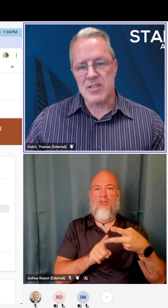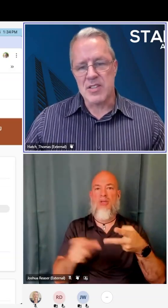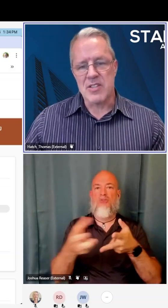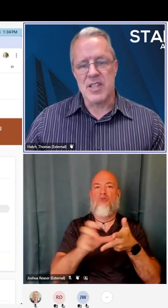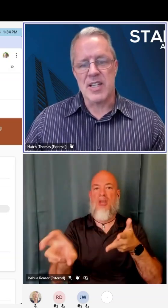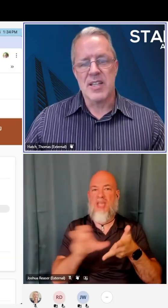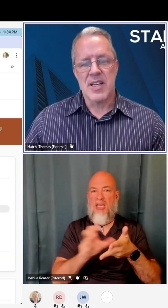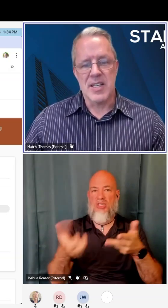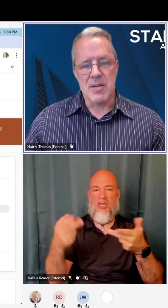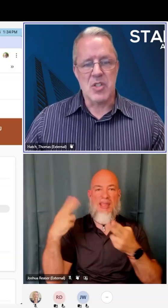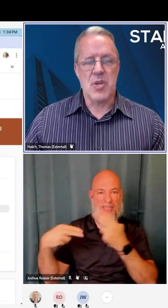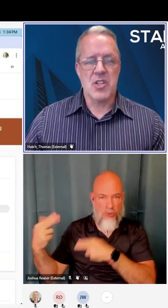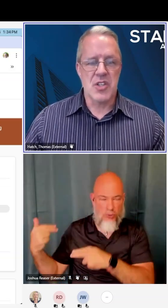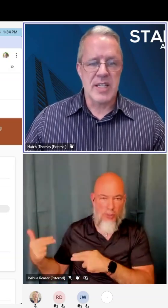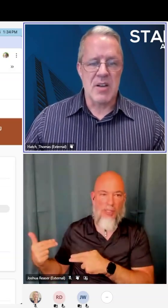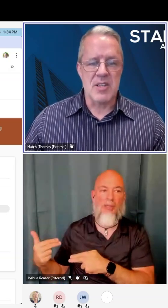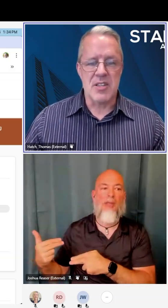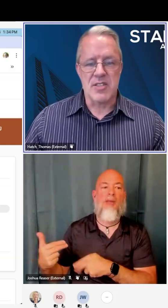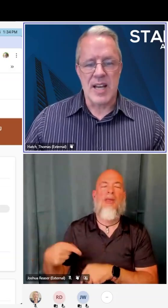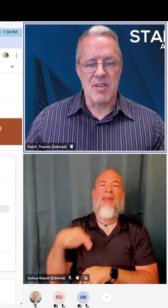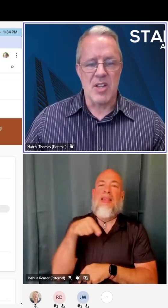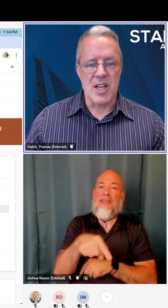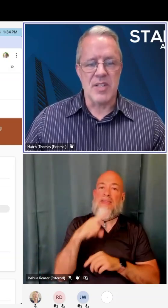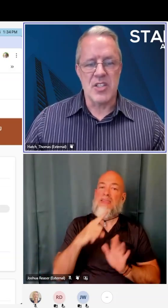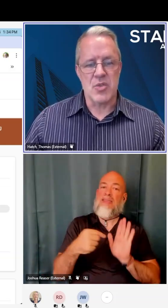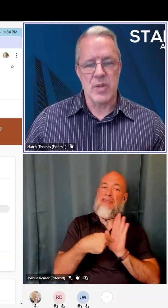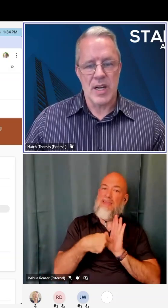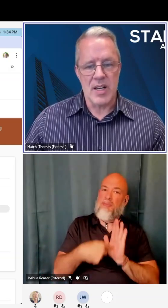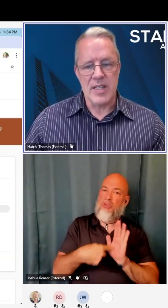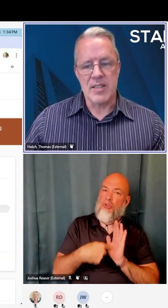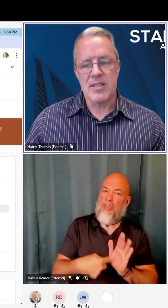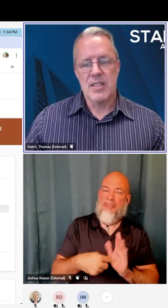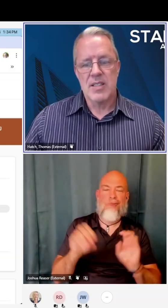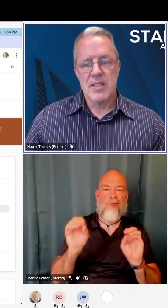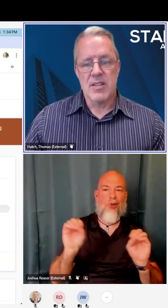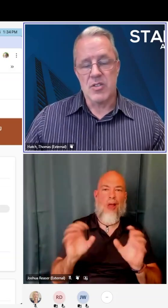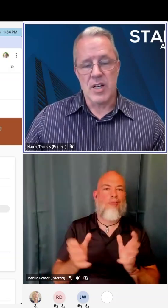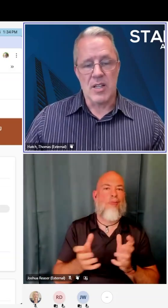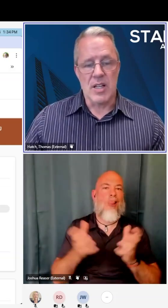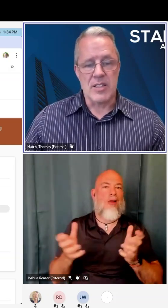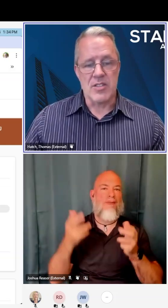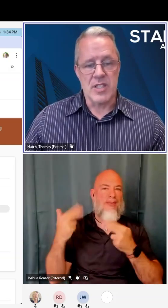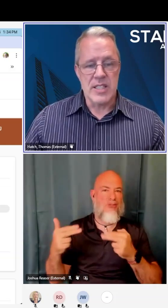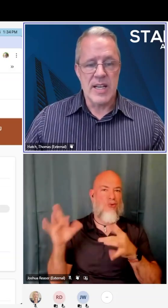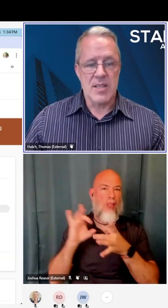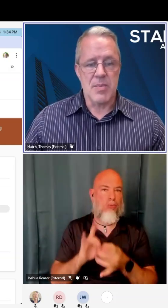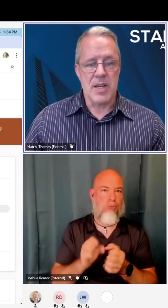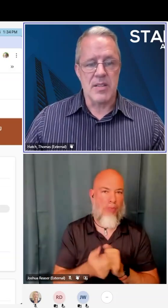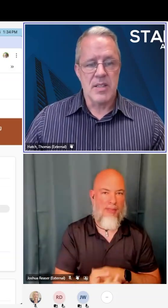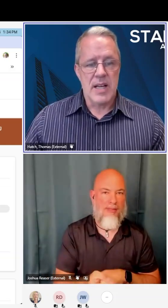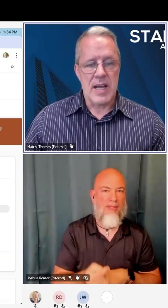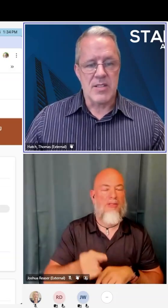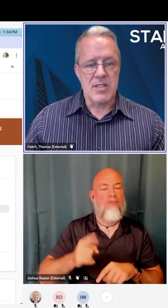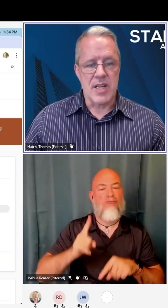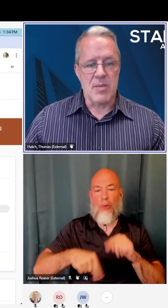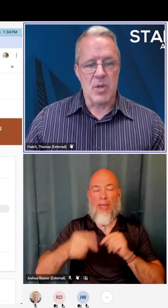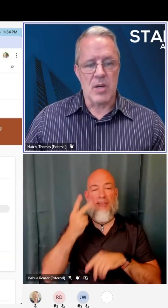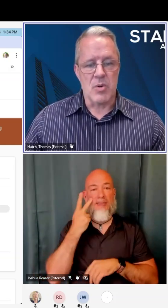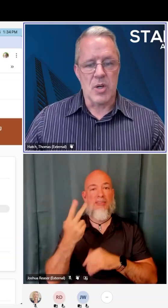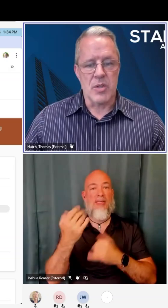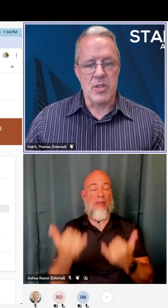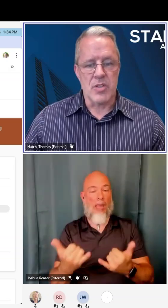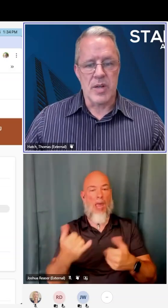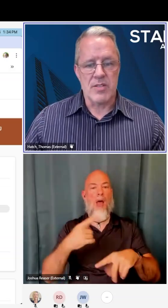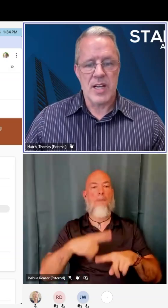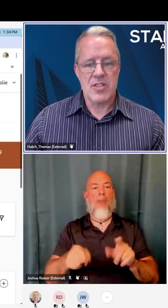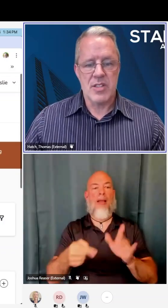Again, because this is a demonstration account that doesn't have a lot of history on it, there's not a lot to see yet, but as an example,